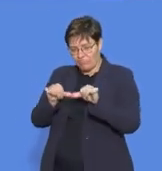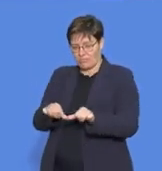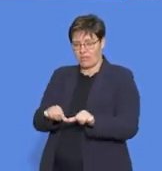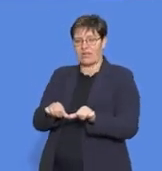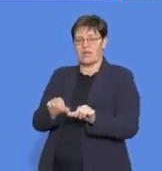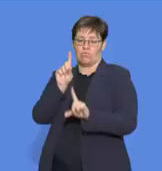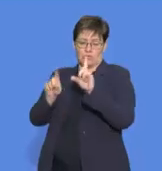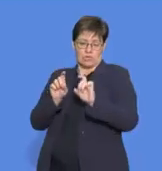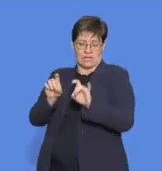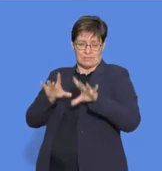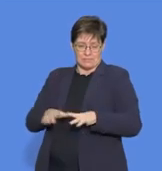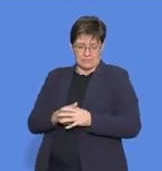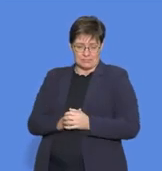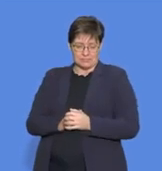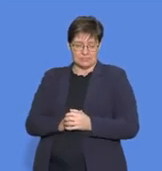that.